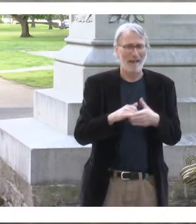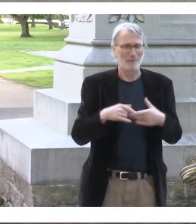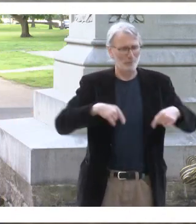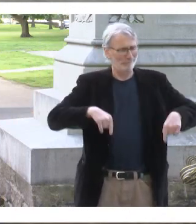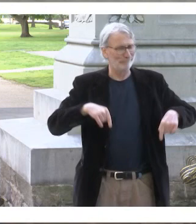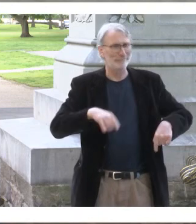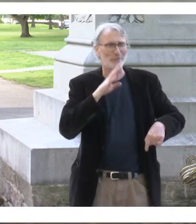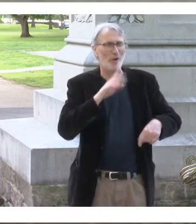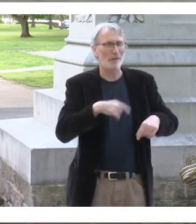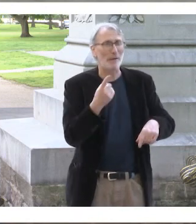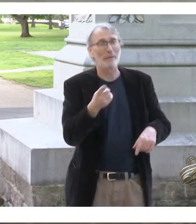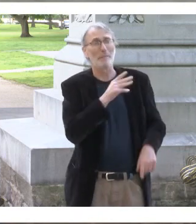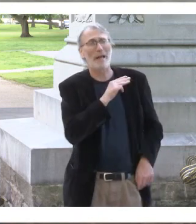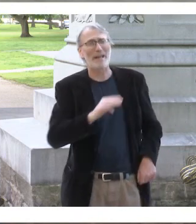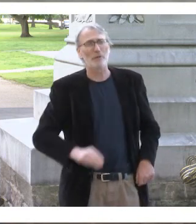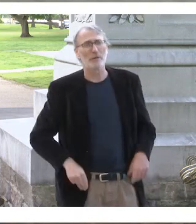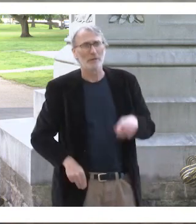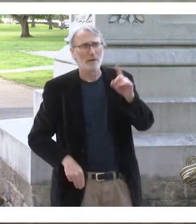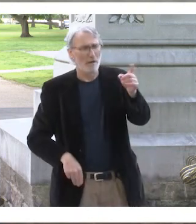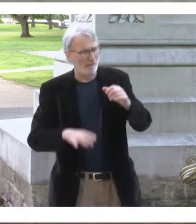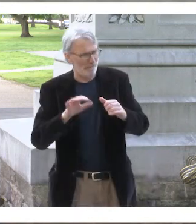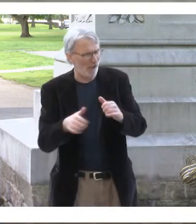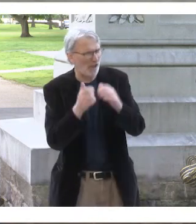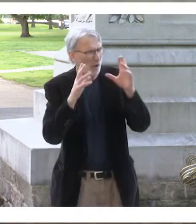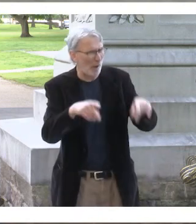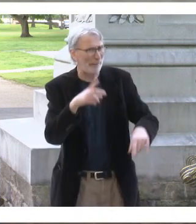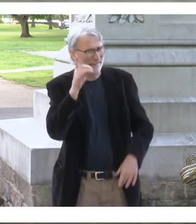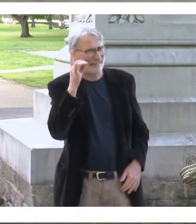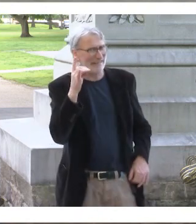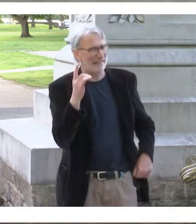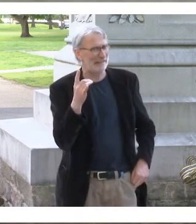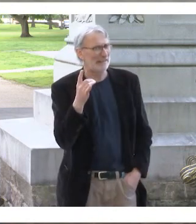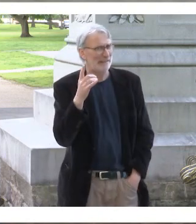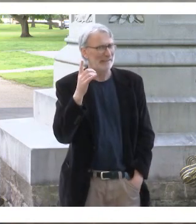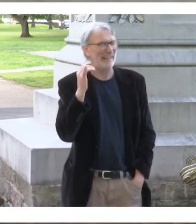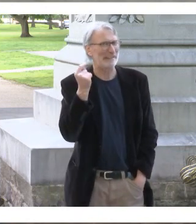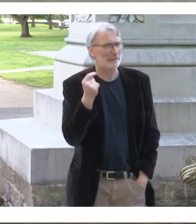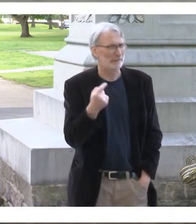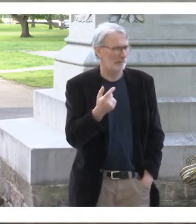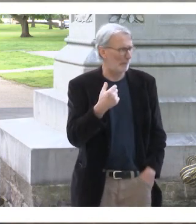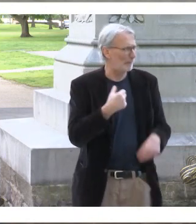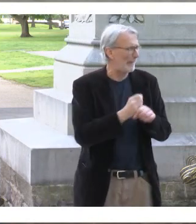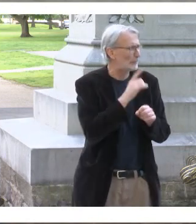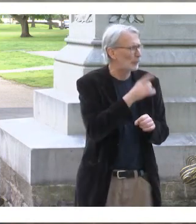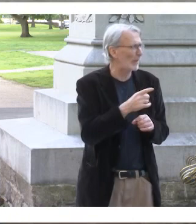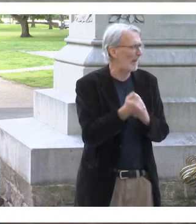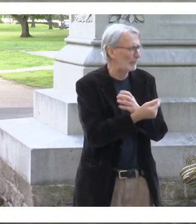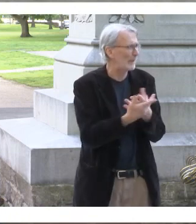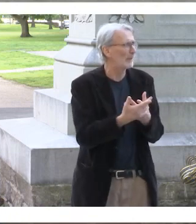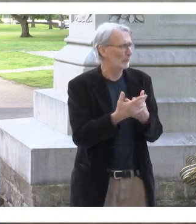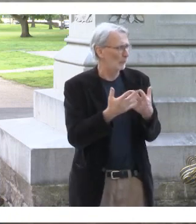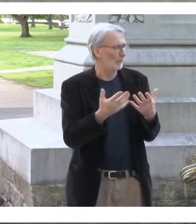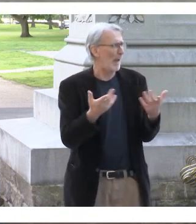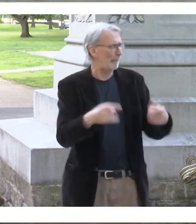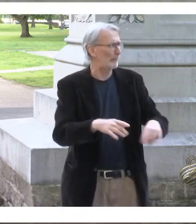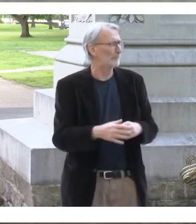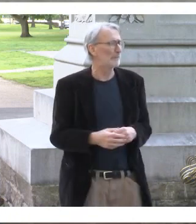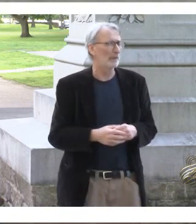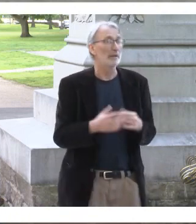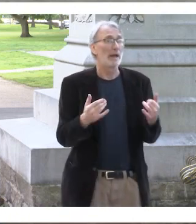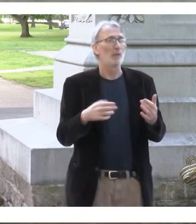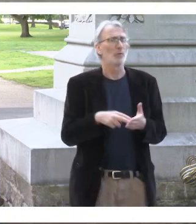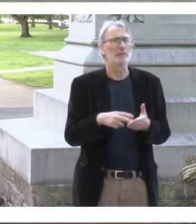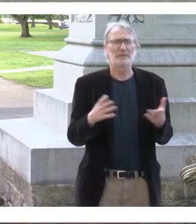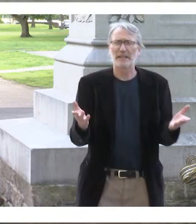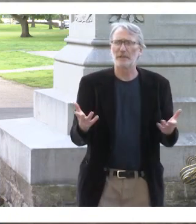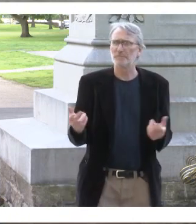about Mayor Gainey following through with that. Really appreciate everything you did to make sure that this happened. We're standing here not